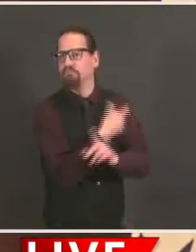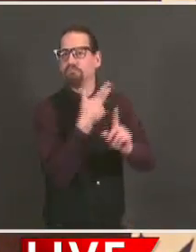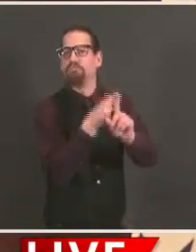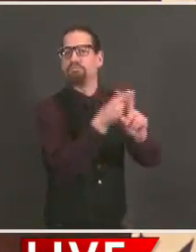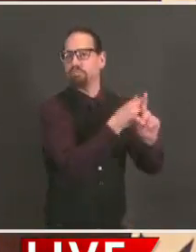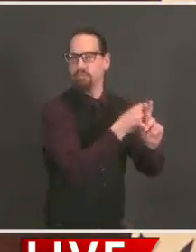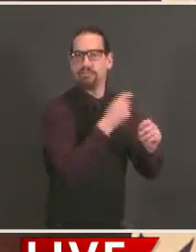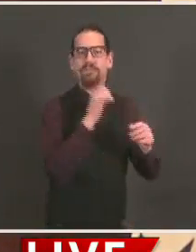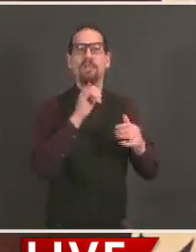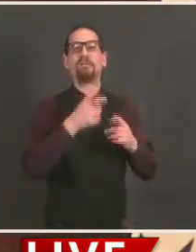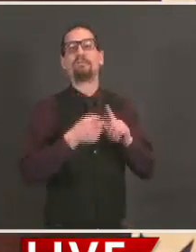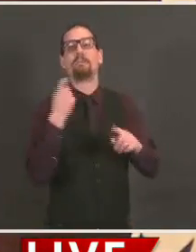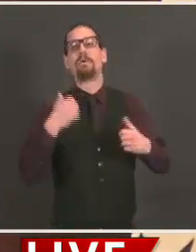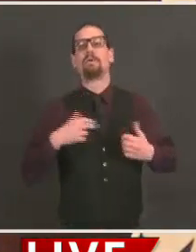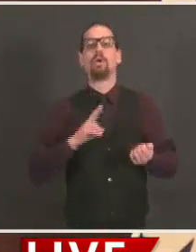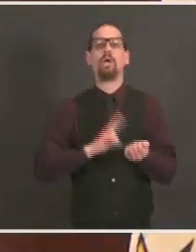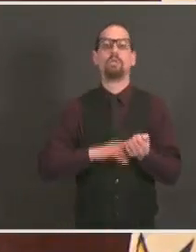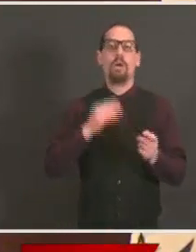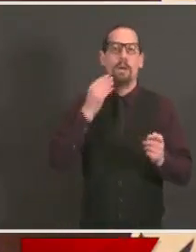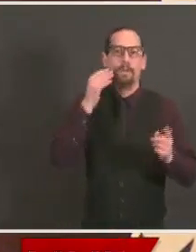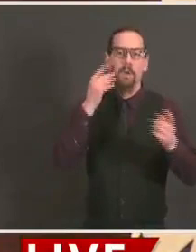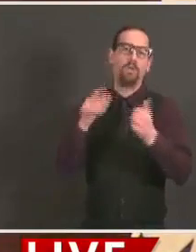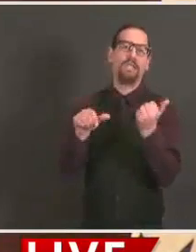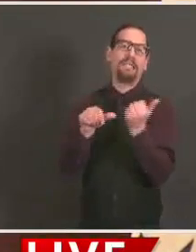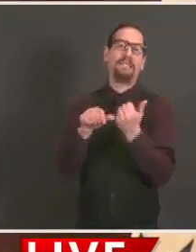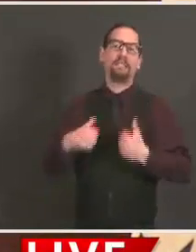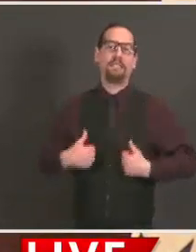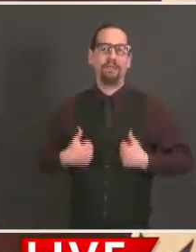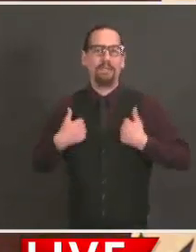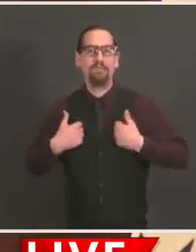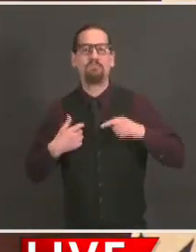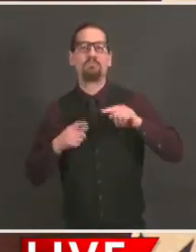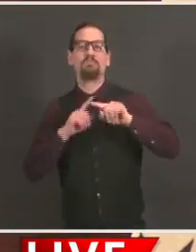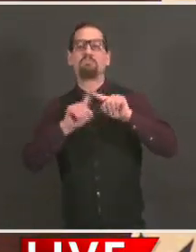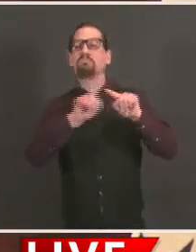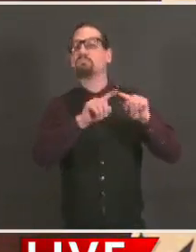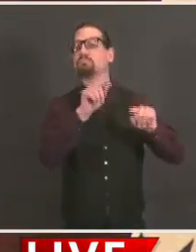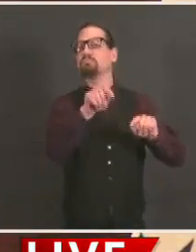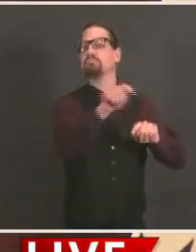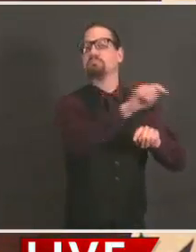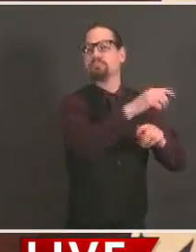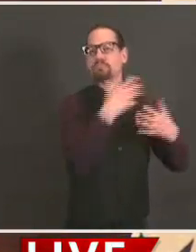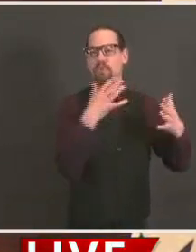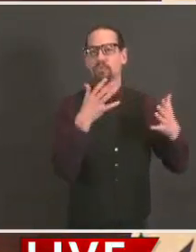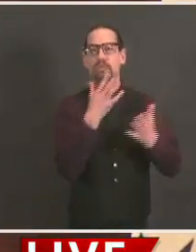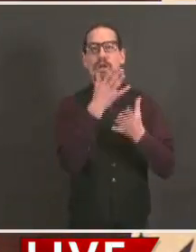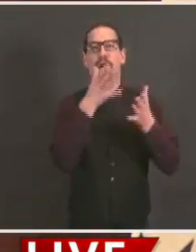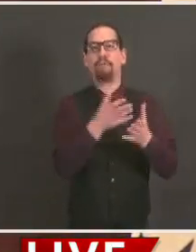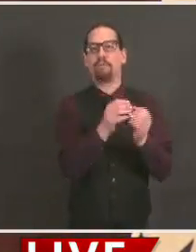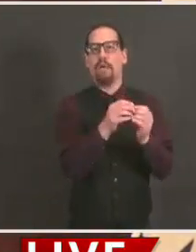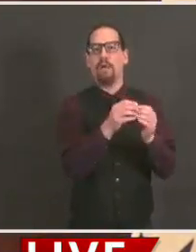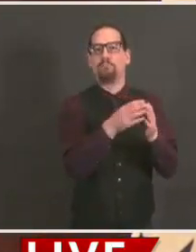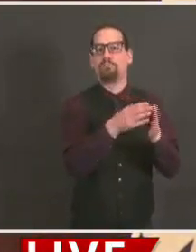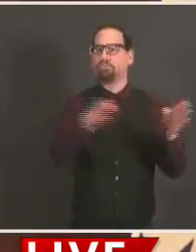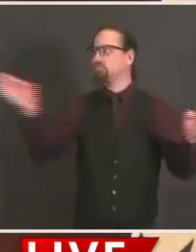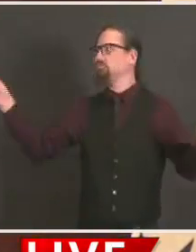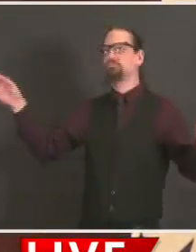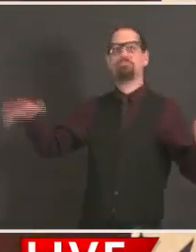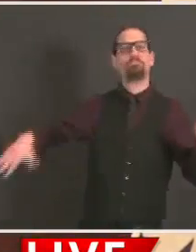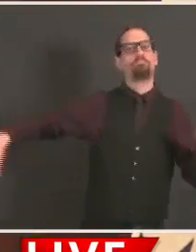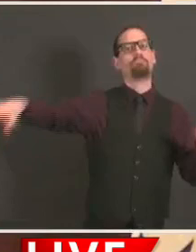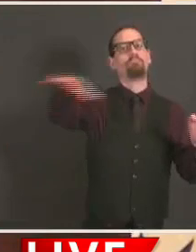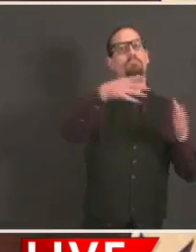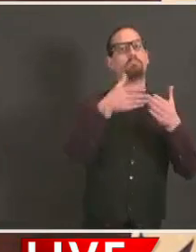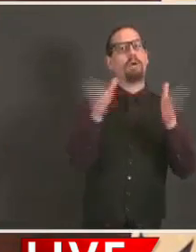settings or other assisted living settings. But there is a remainder that's way more than the 16,000 a